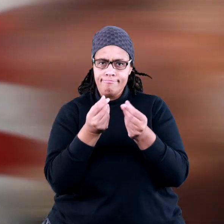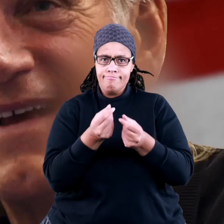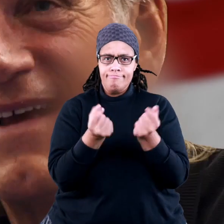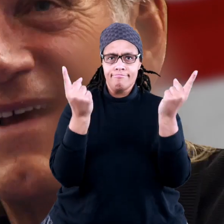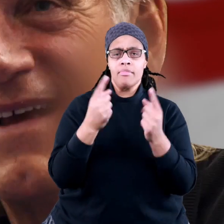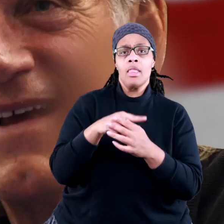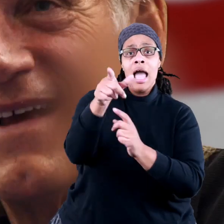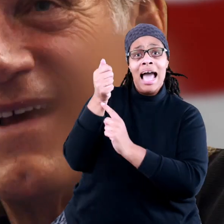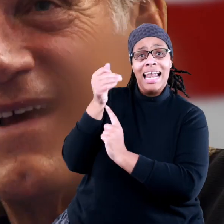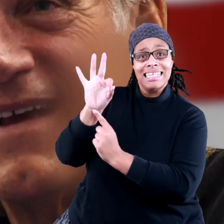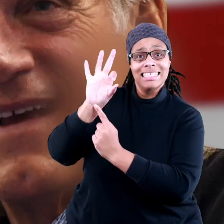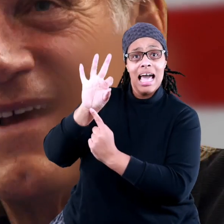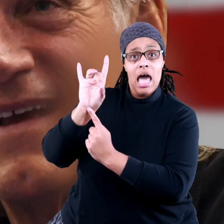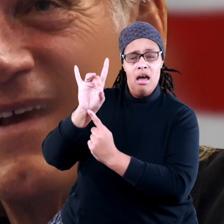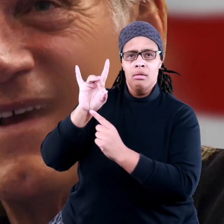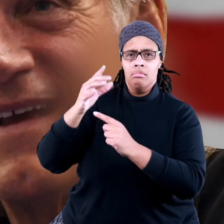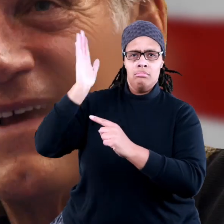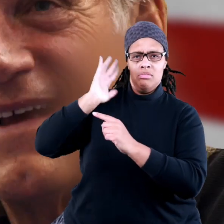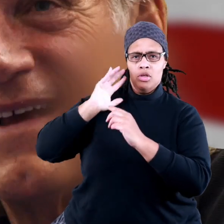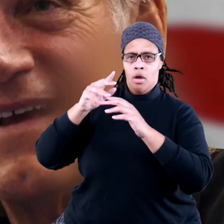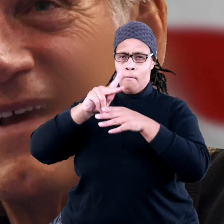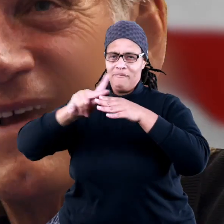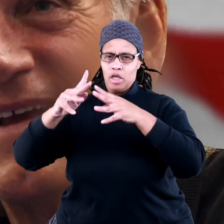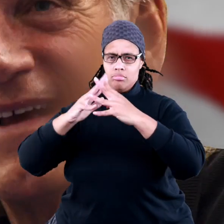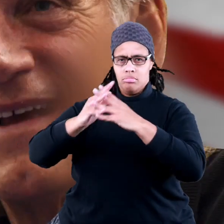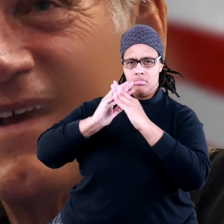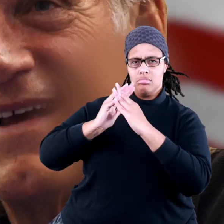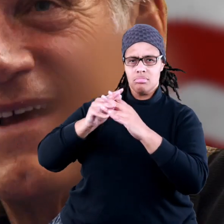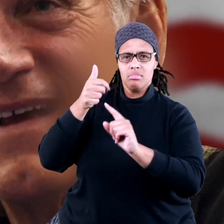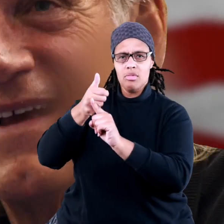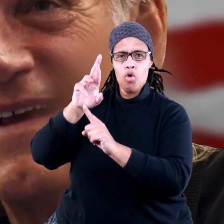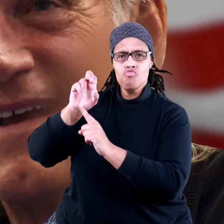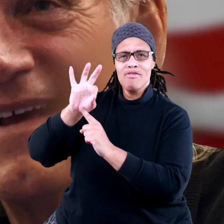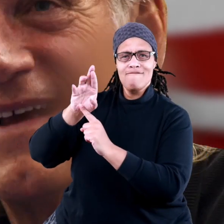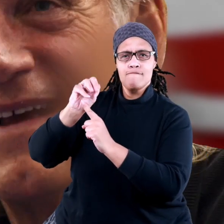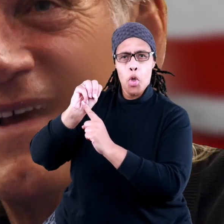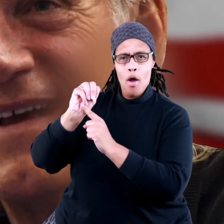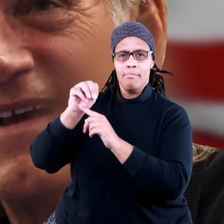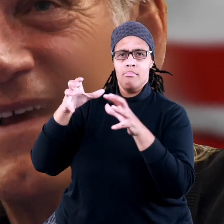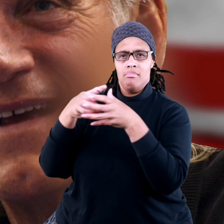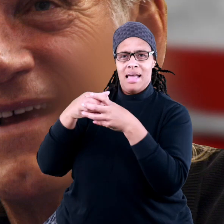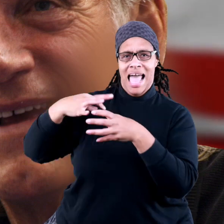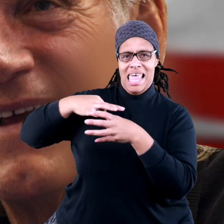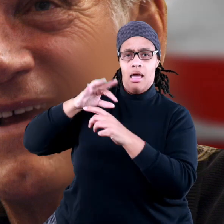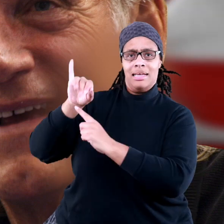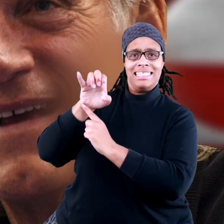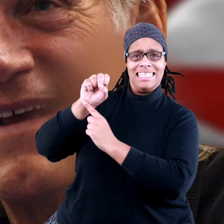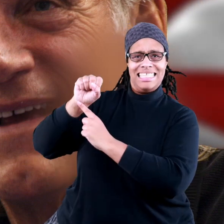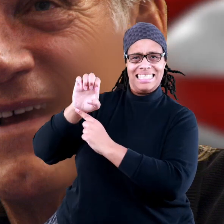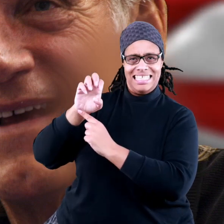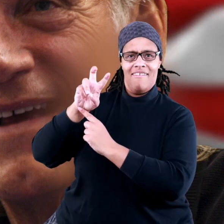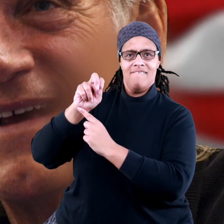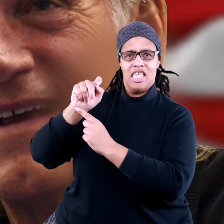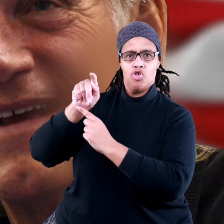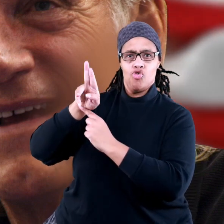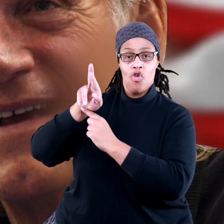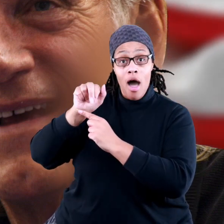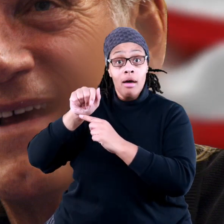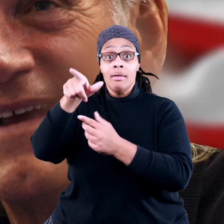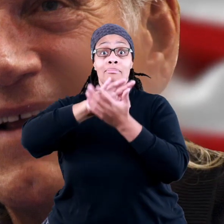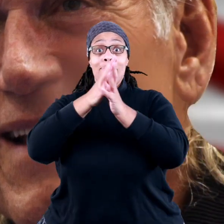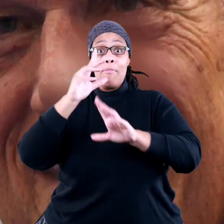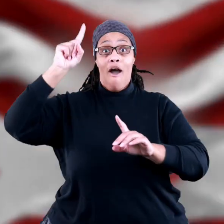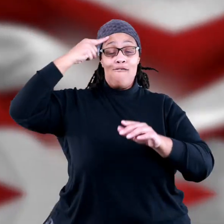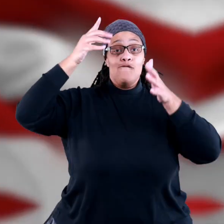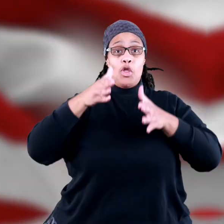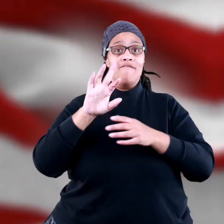In 1998, a former professional wrestler and a Reform Party candidate named Jesse Ventura became governor